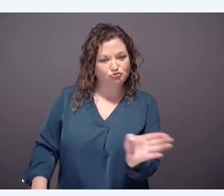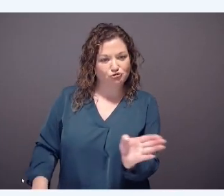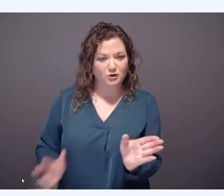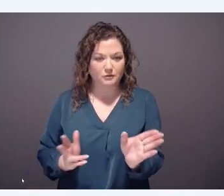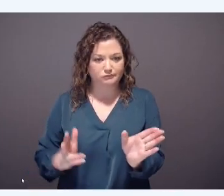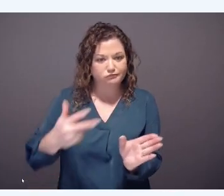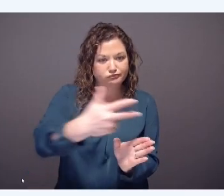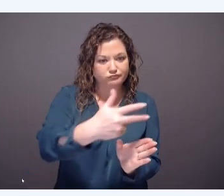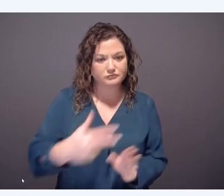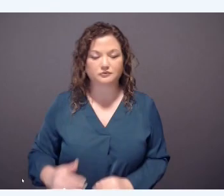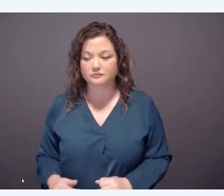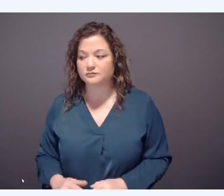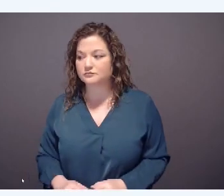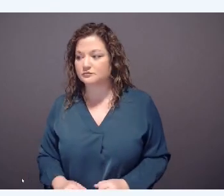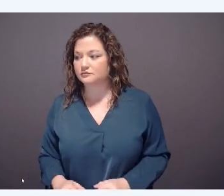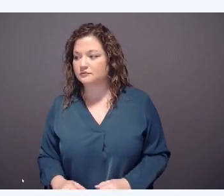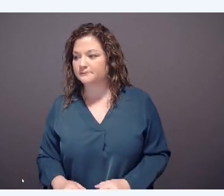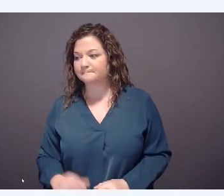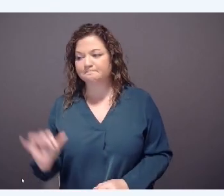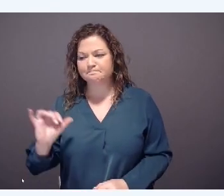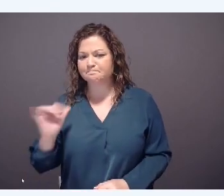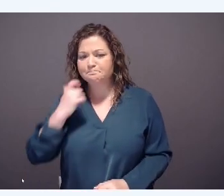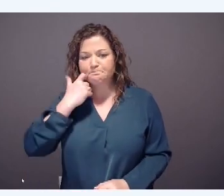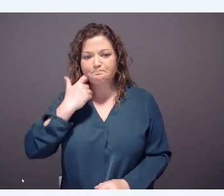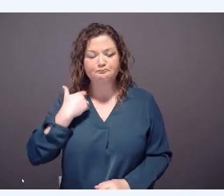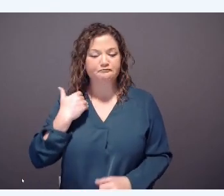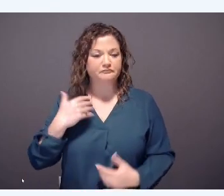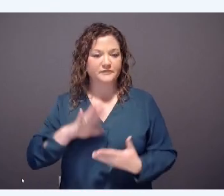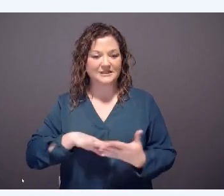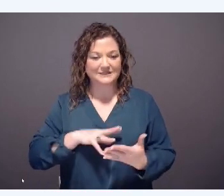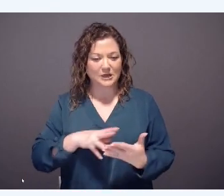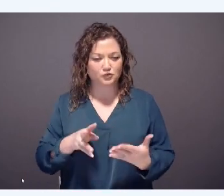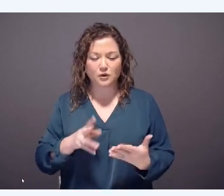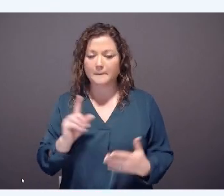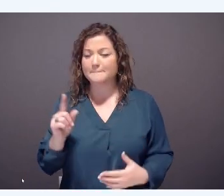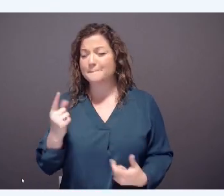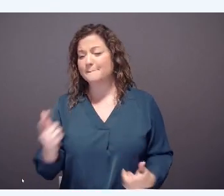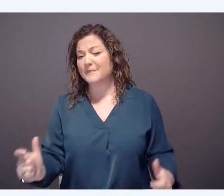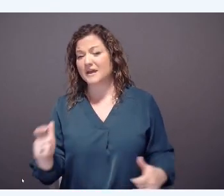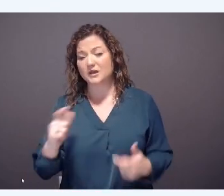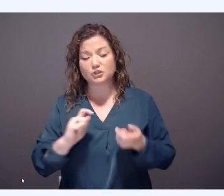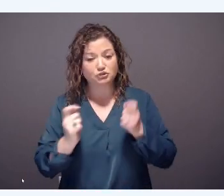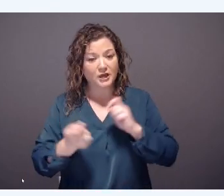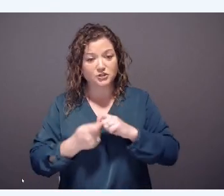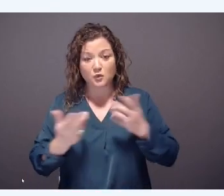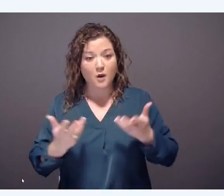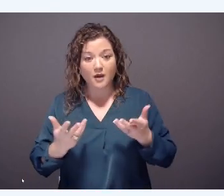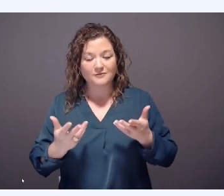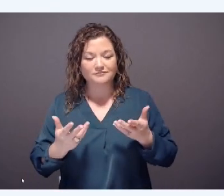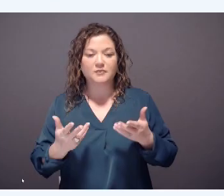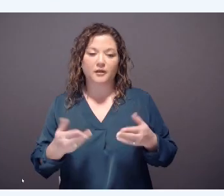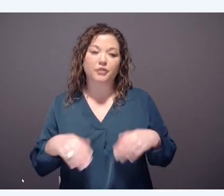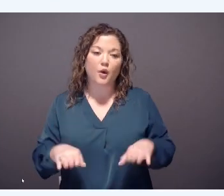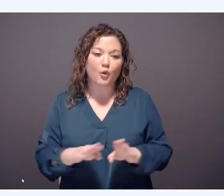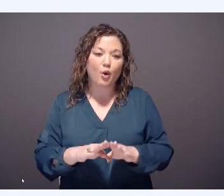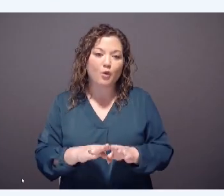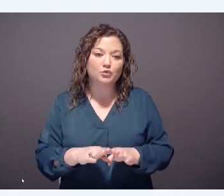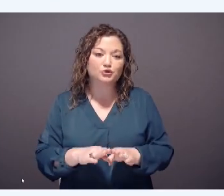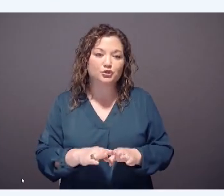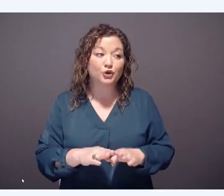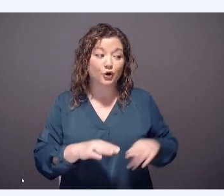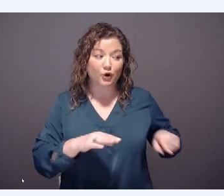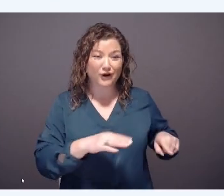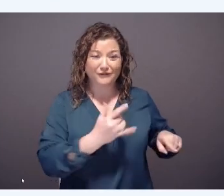2025. All right, and it's kind of the same story as the last schedule. Really, the only major change is pushing out that closure date for the existing landfill.